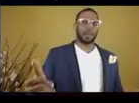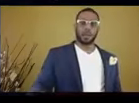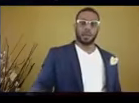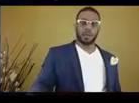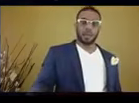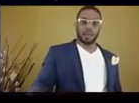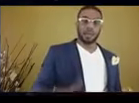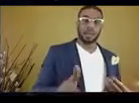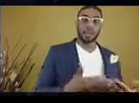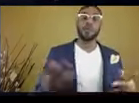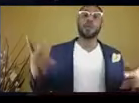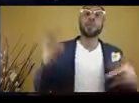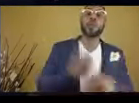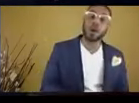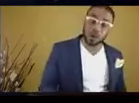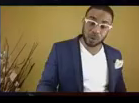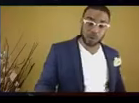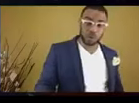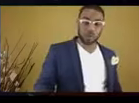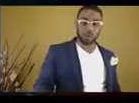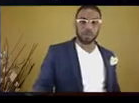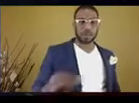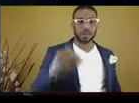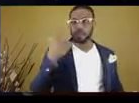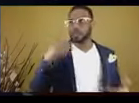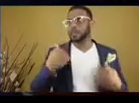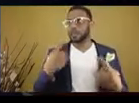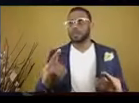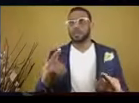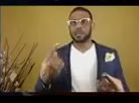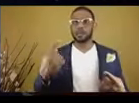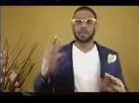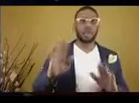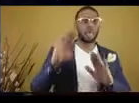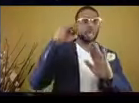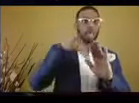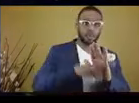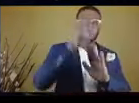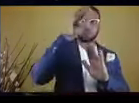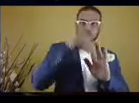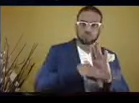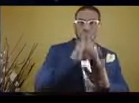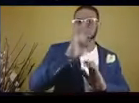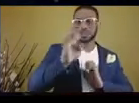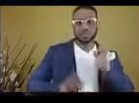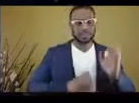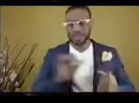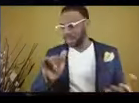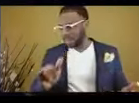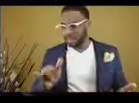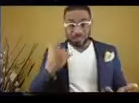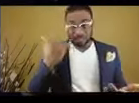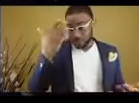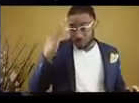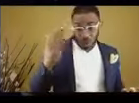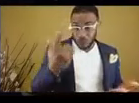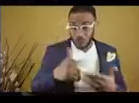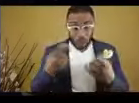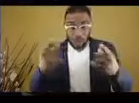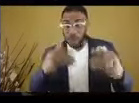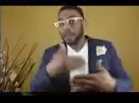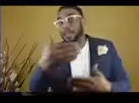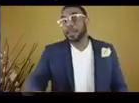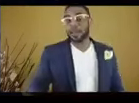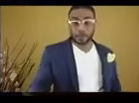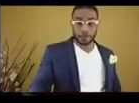worse. It's just been a roller coaster of emotion. It's like, you just don't know what's gonna happen next. It's